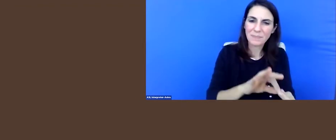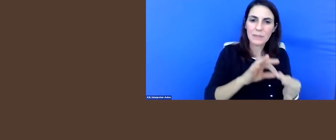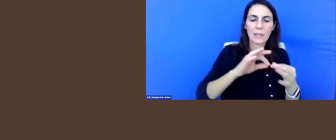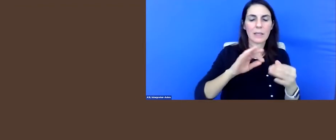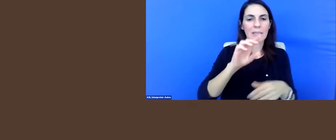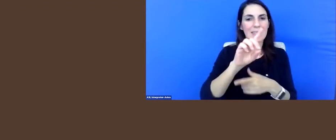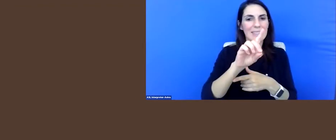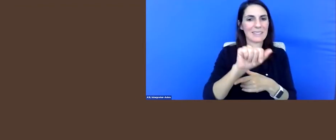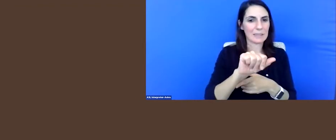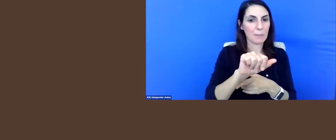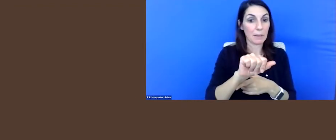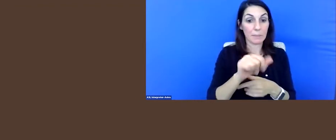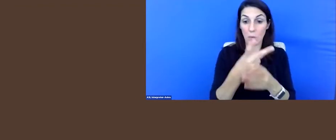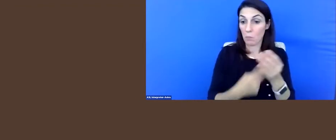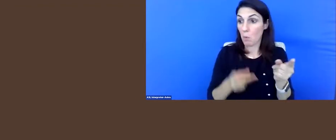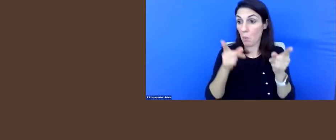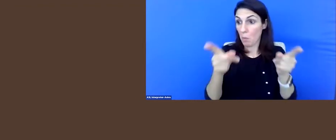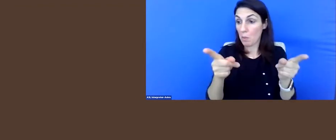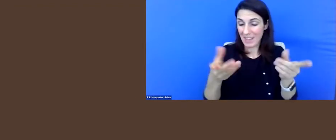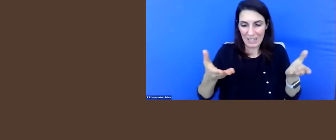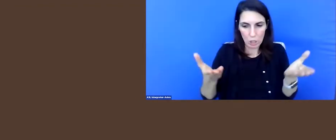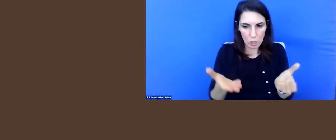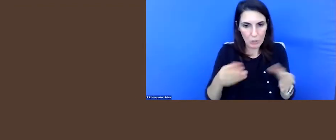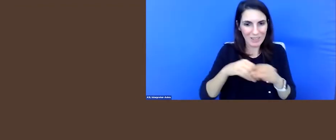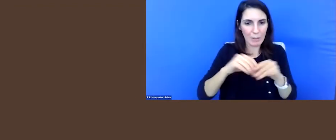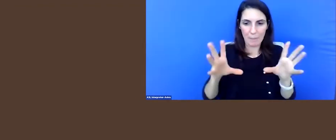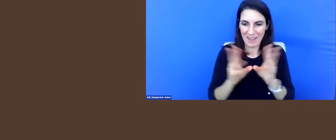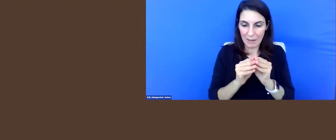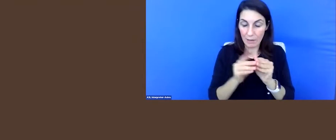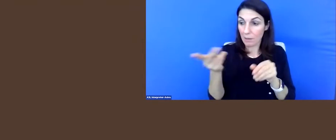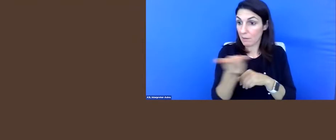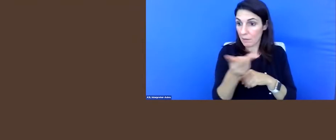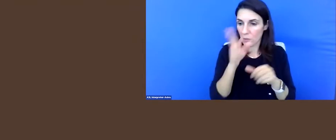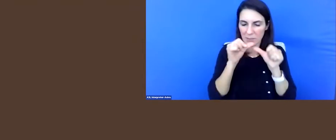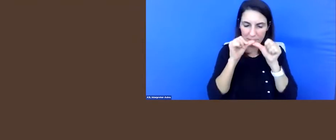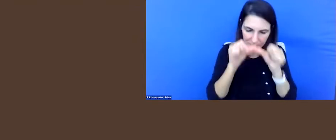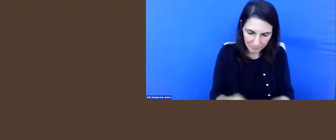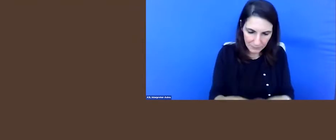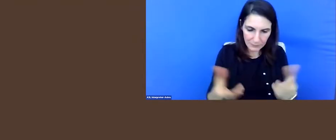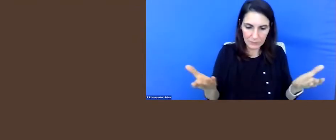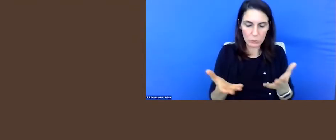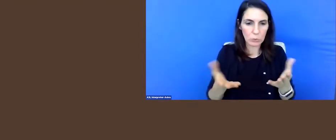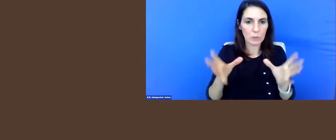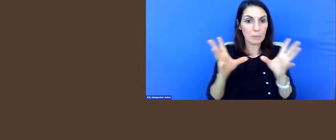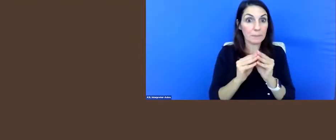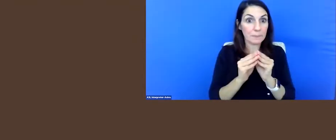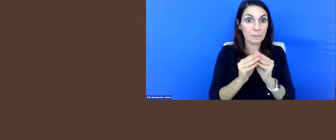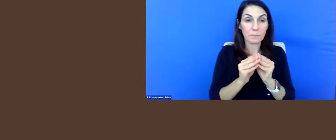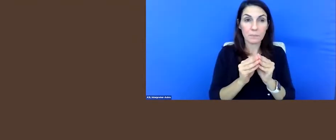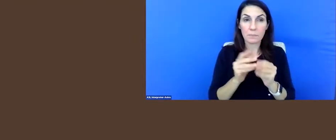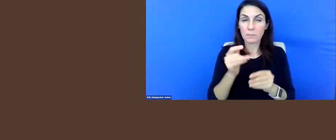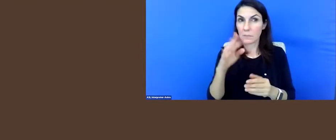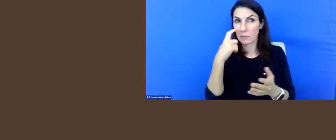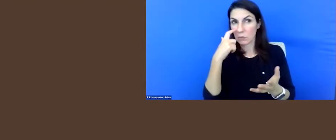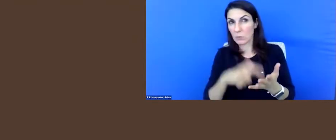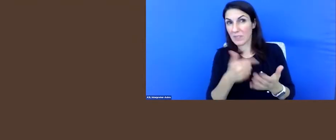Both of them are in the meeting and will stay in the meeting. And if any of the information that